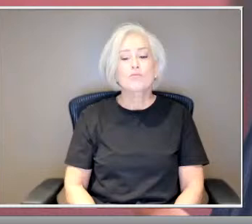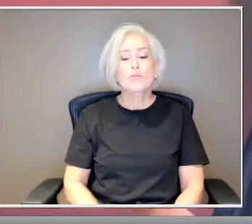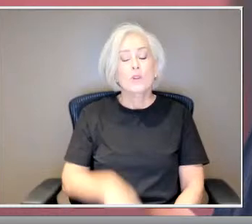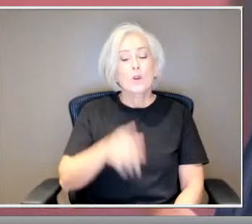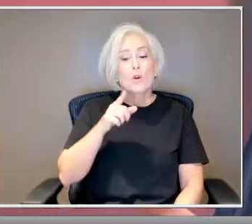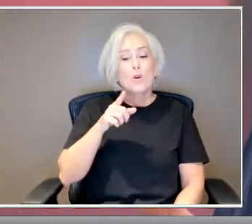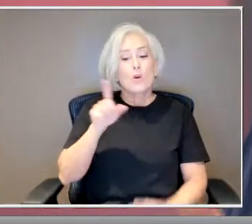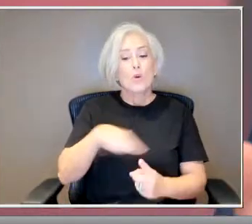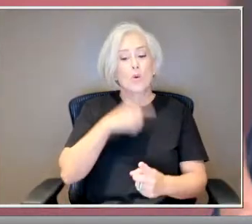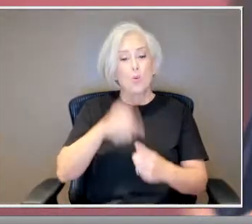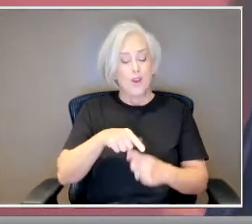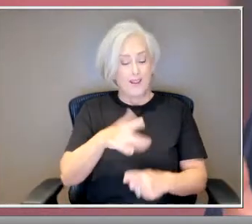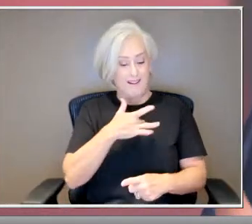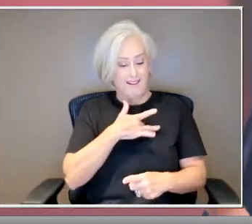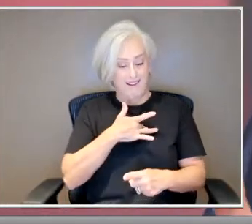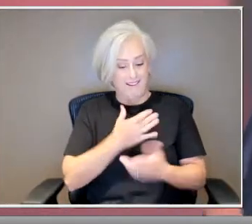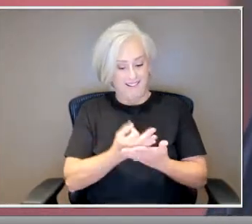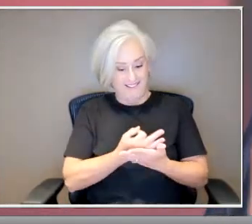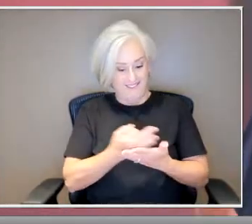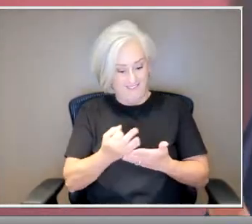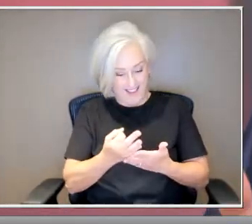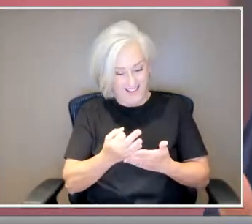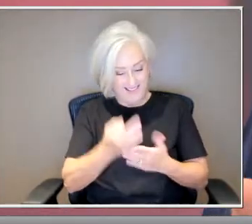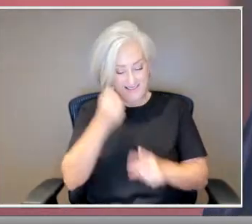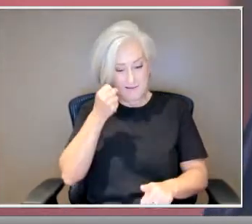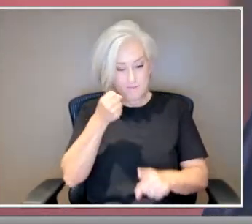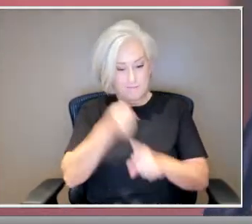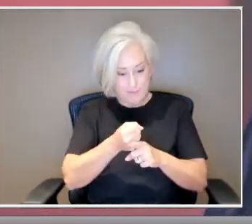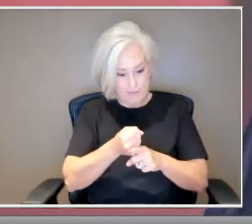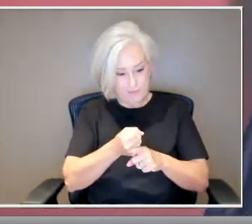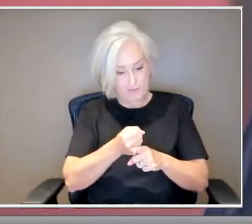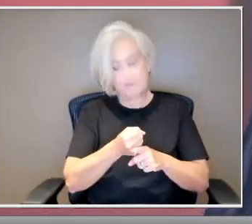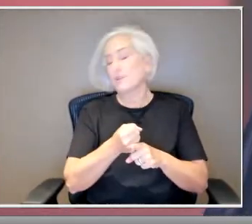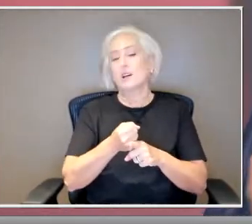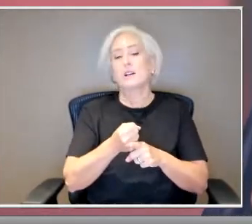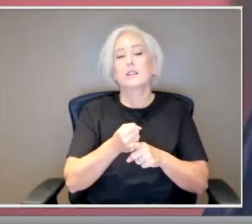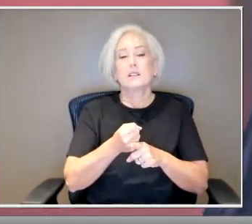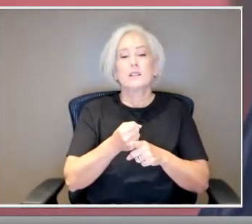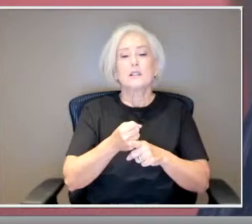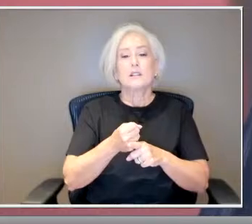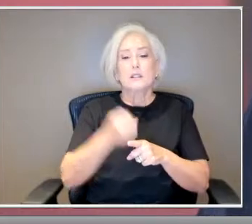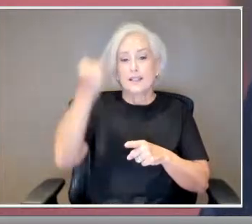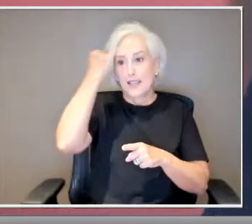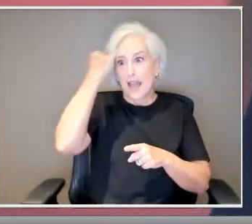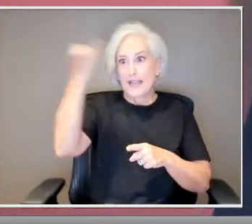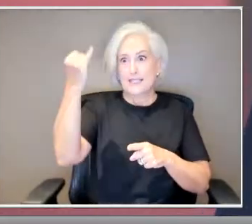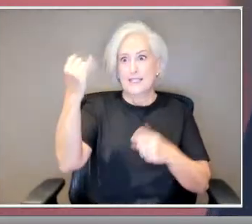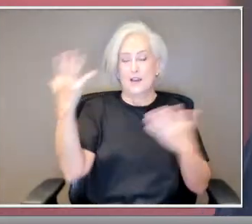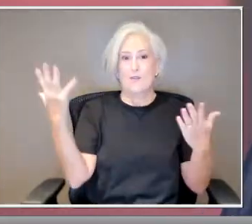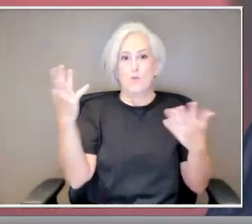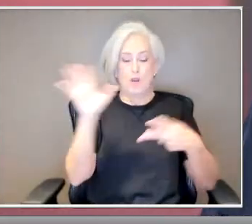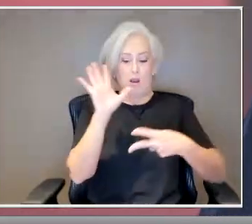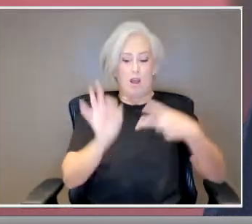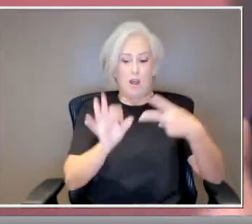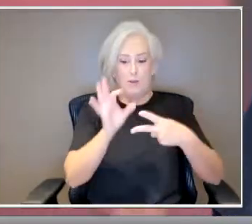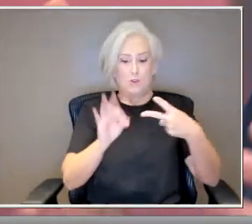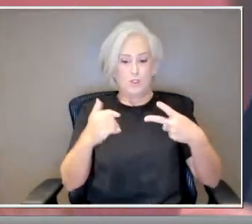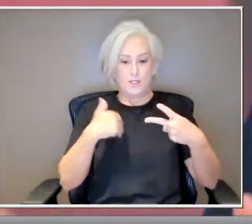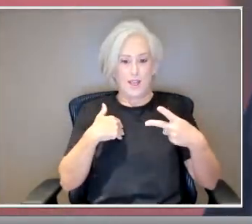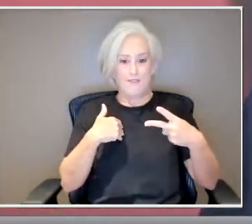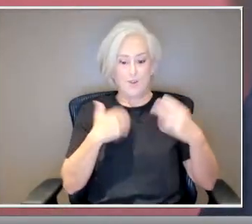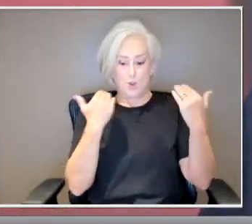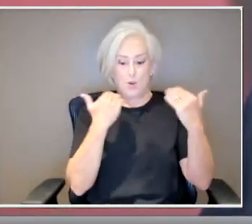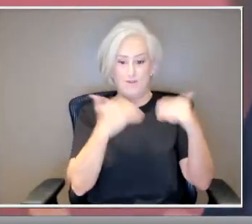an advanced heart failure center, the notion of what the options are kind of limited to